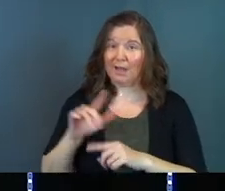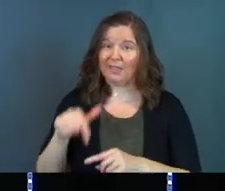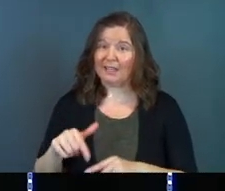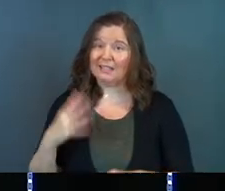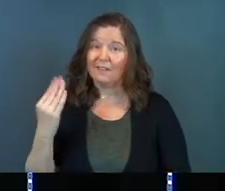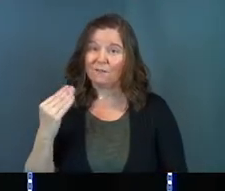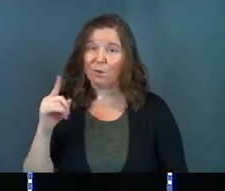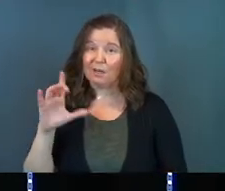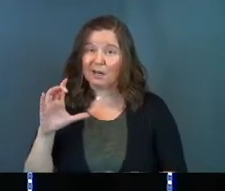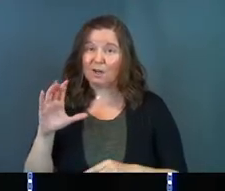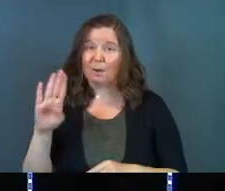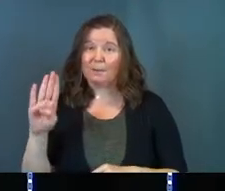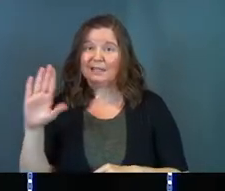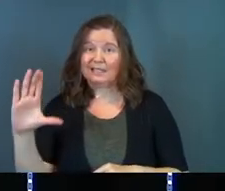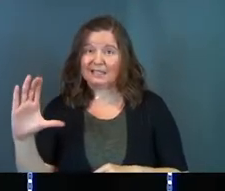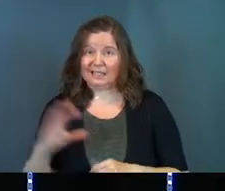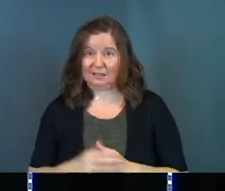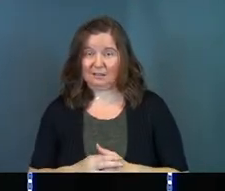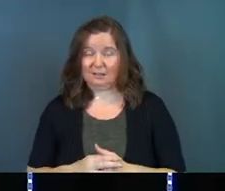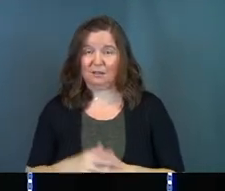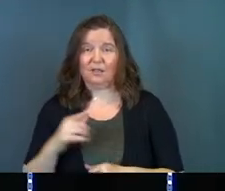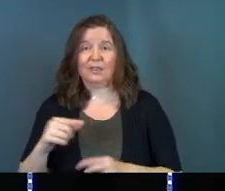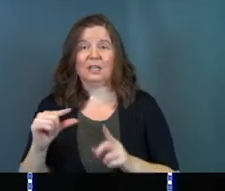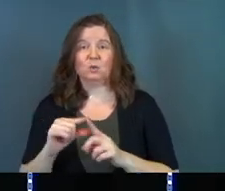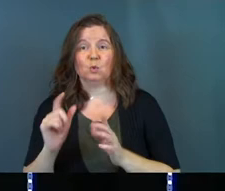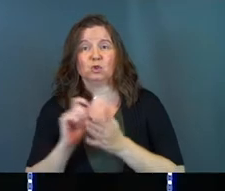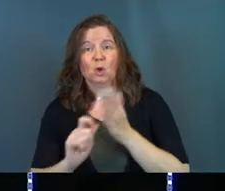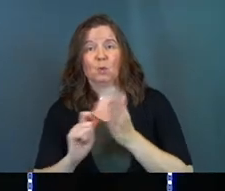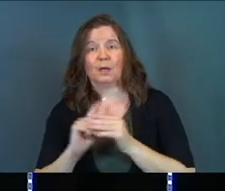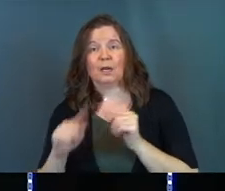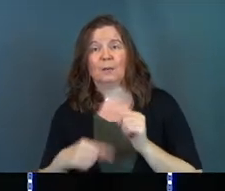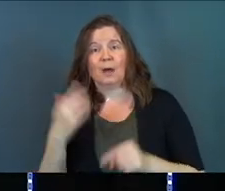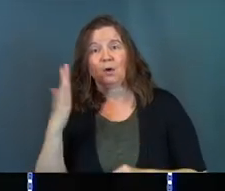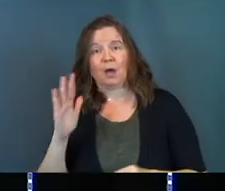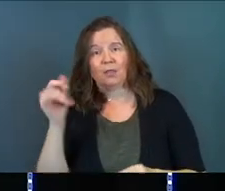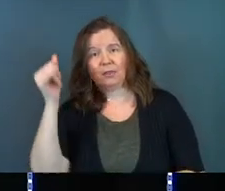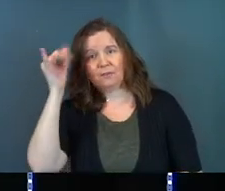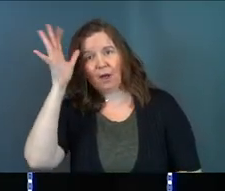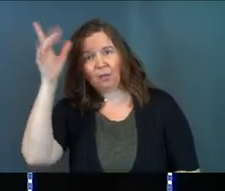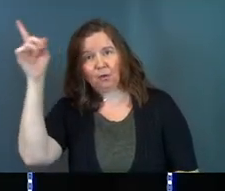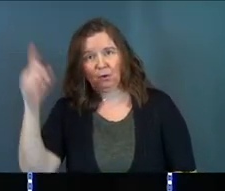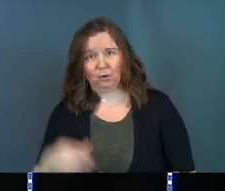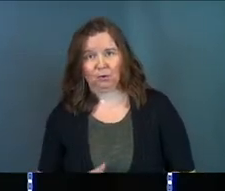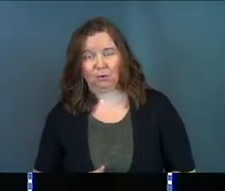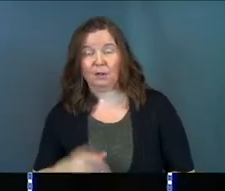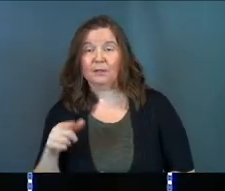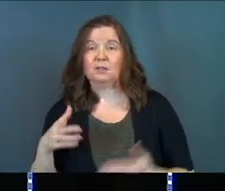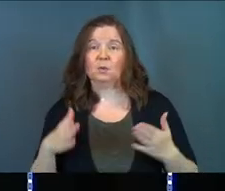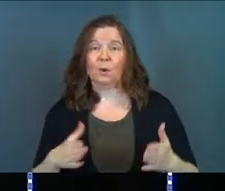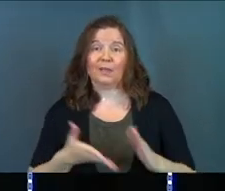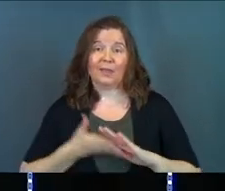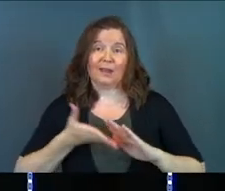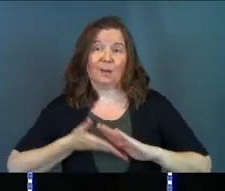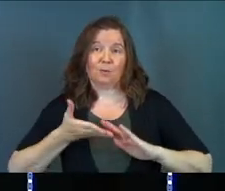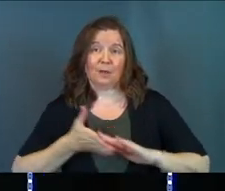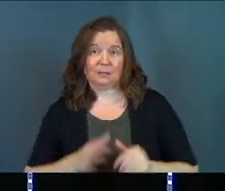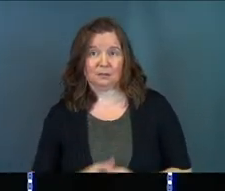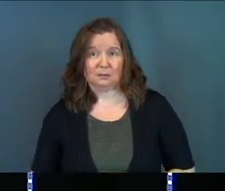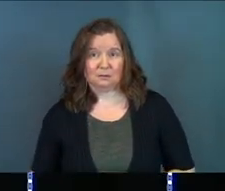this is 1400 BC, these words are written about God the Father. That this is the way that he